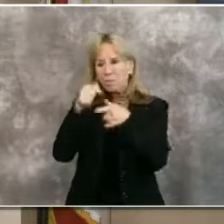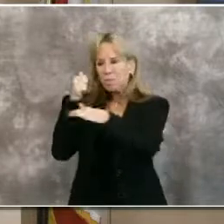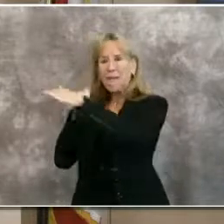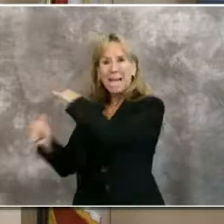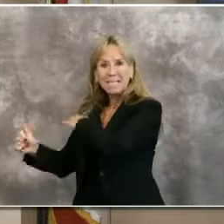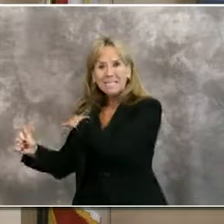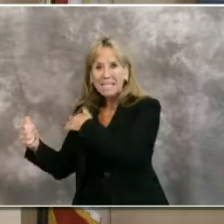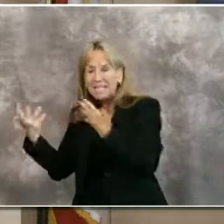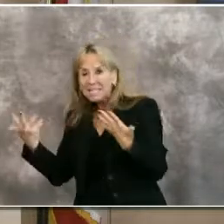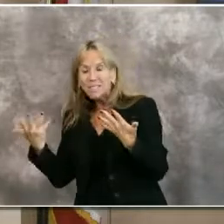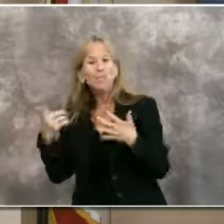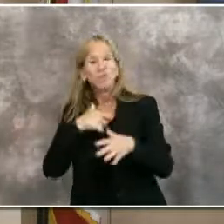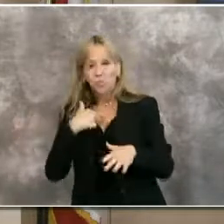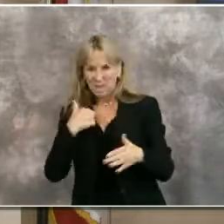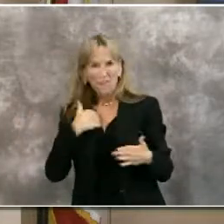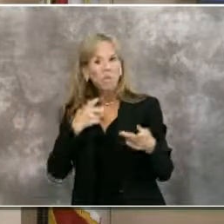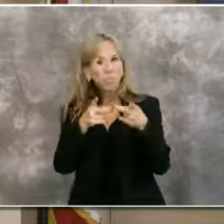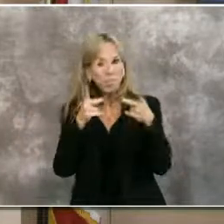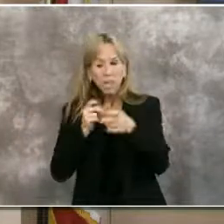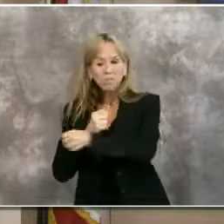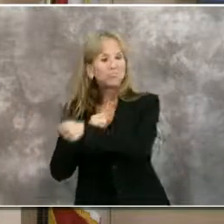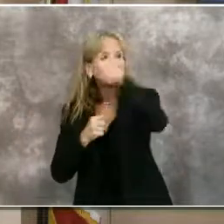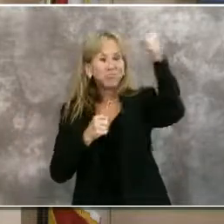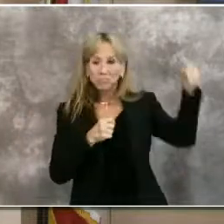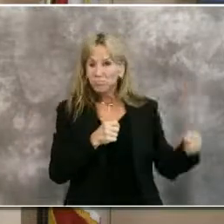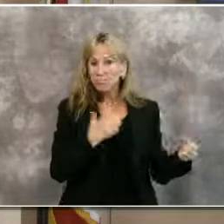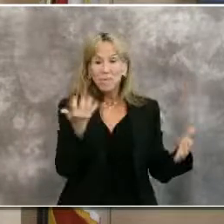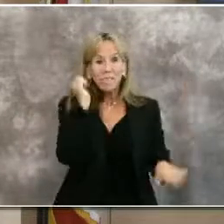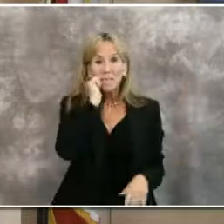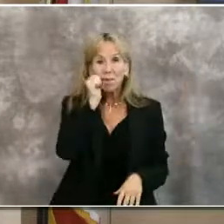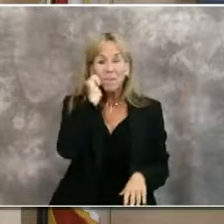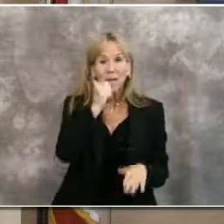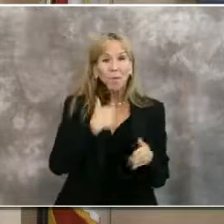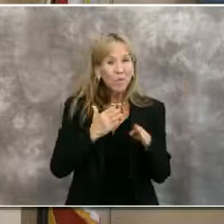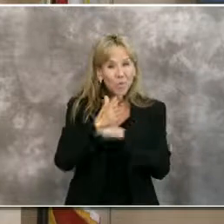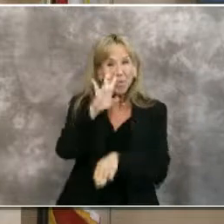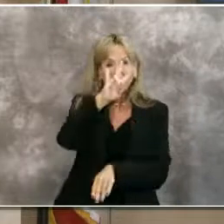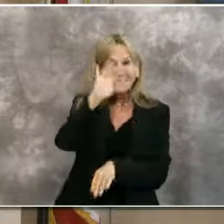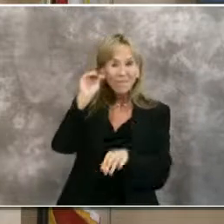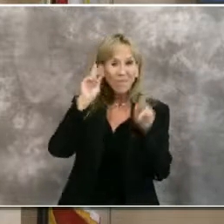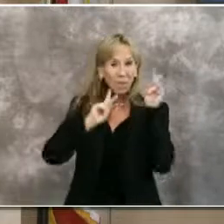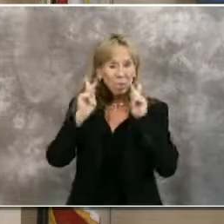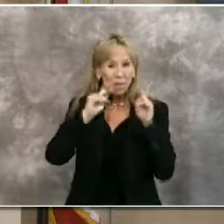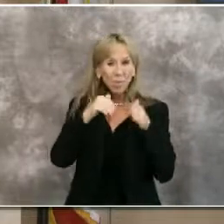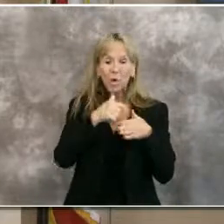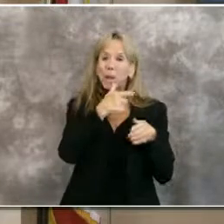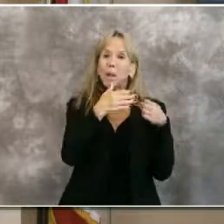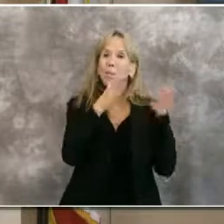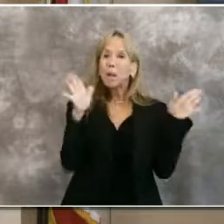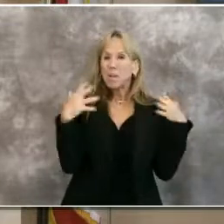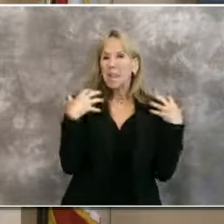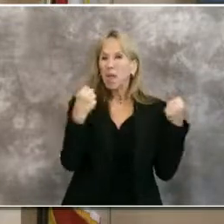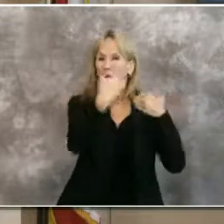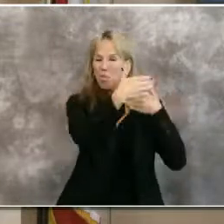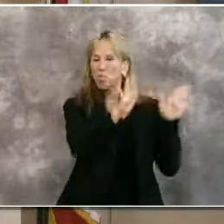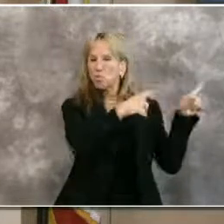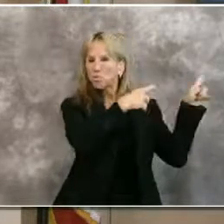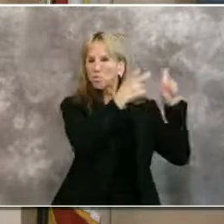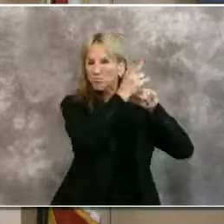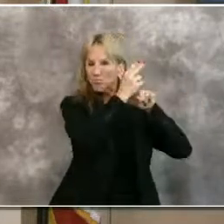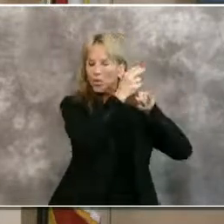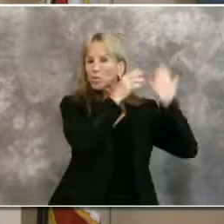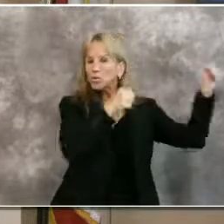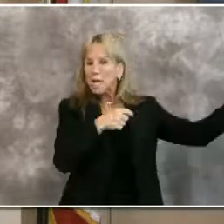provided, T3 chart. We've varies day to day, over 70 people that we'll have in our public health rooms, providing them